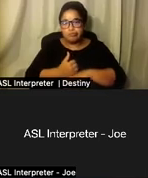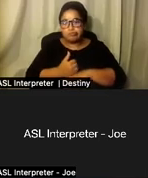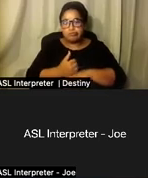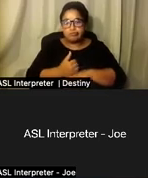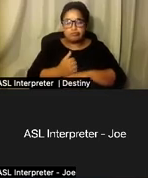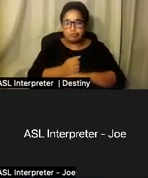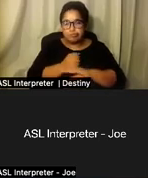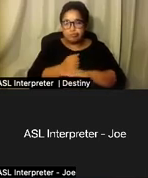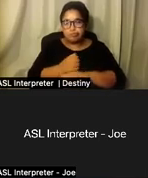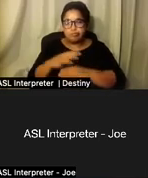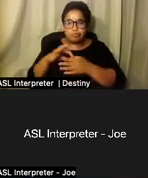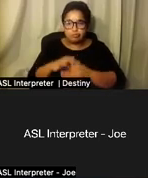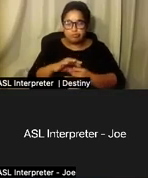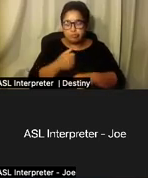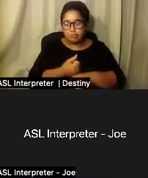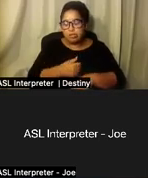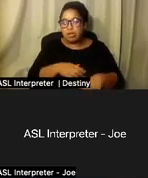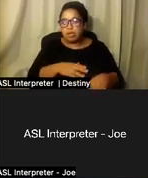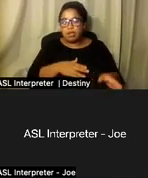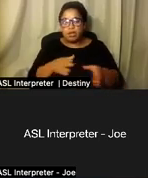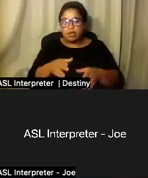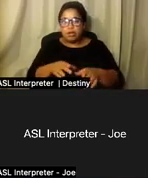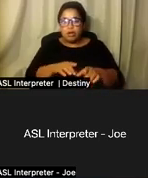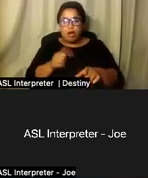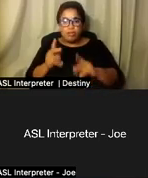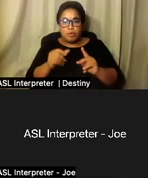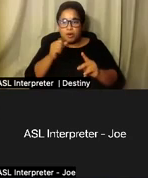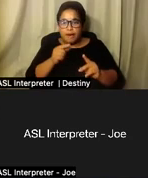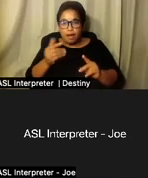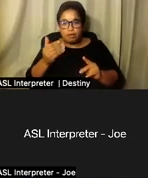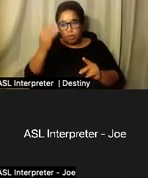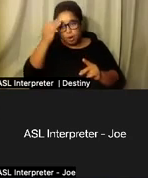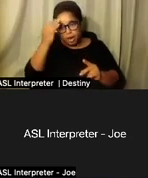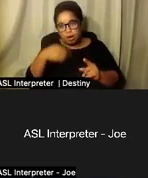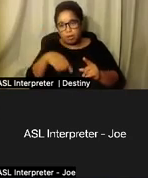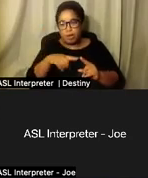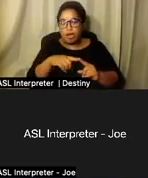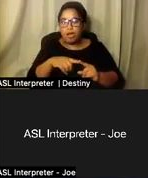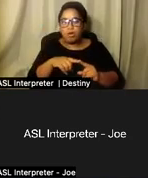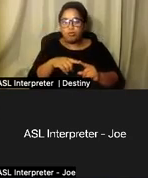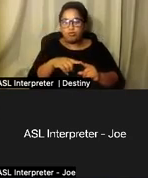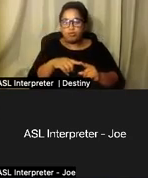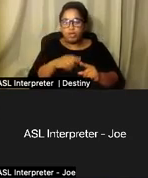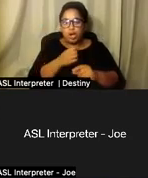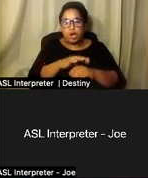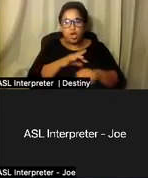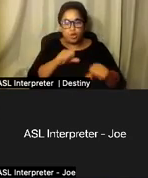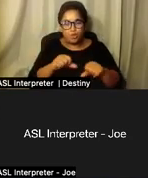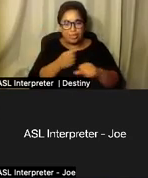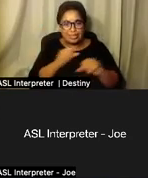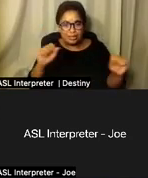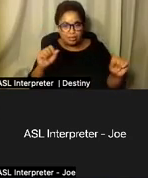injury to people who are coming to California and don't know about earthquake safety and what they need to do and what might be a hazard. So it's really